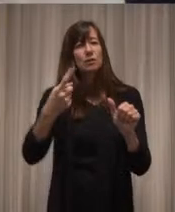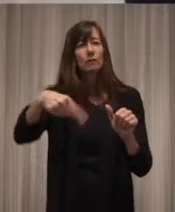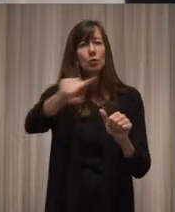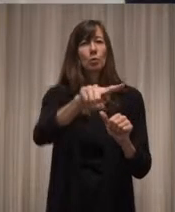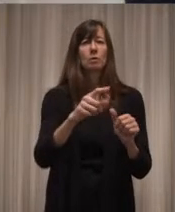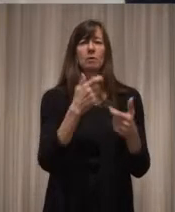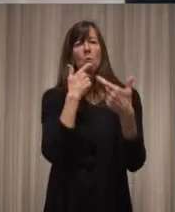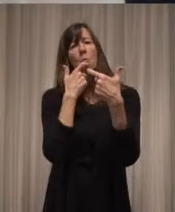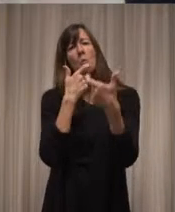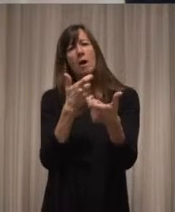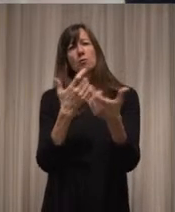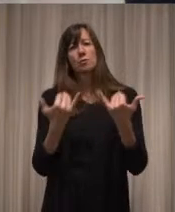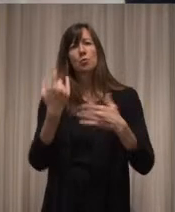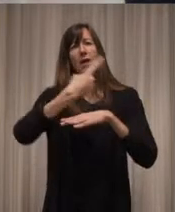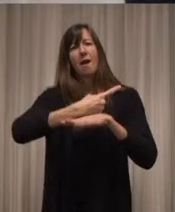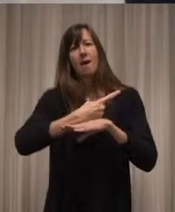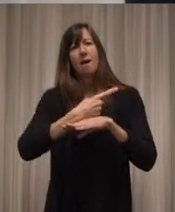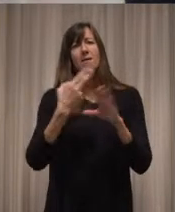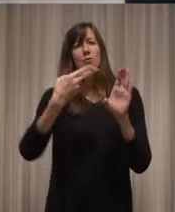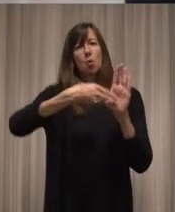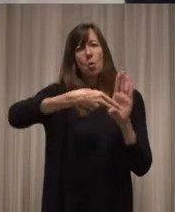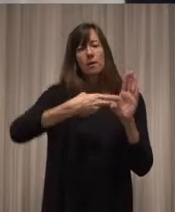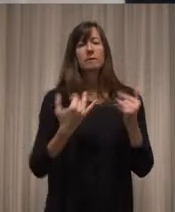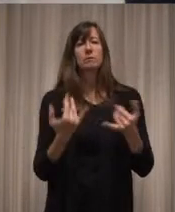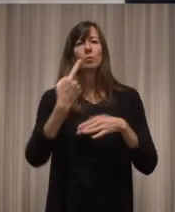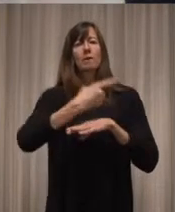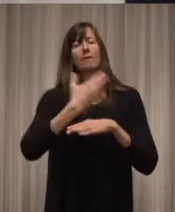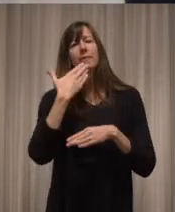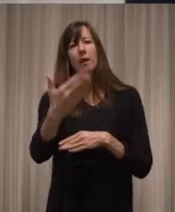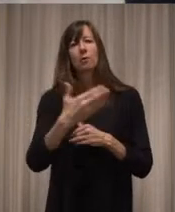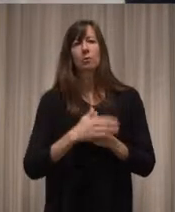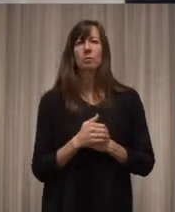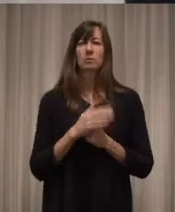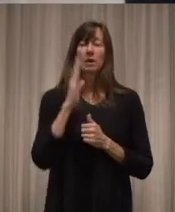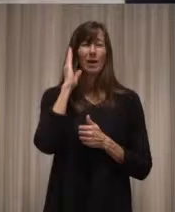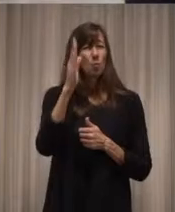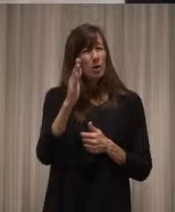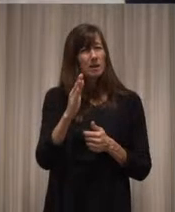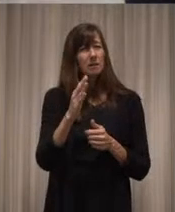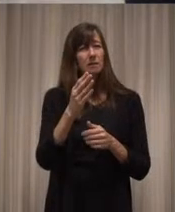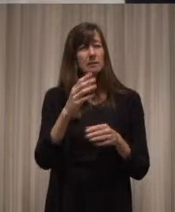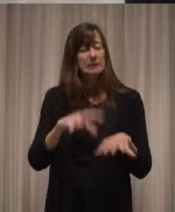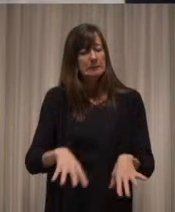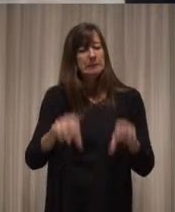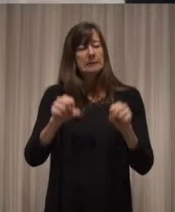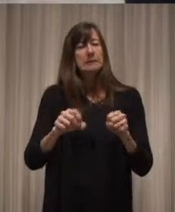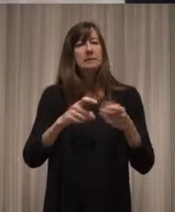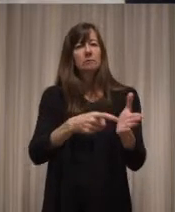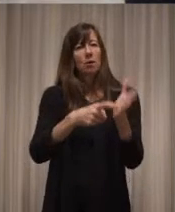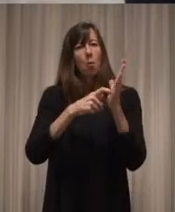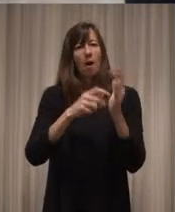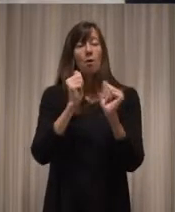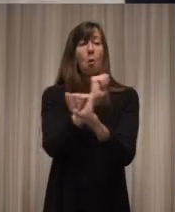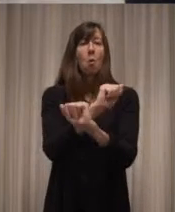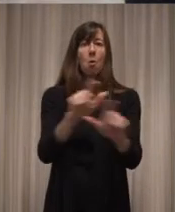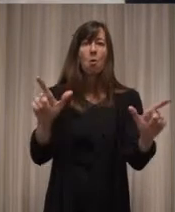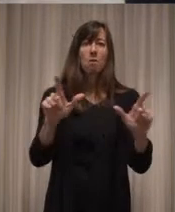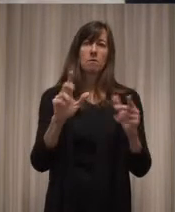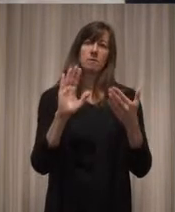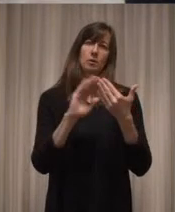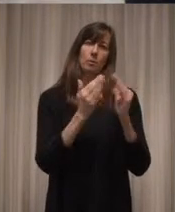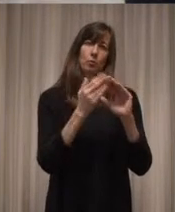one of us bearing down for just a few more months here to get through this winter. And then I